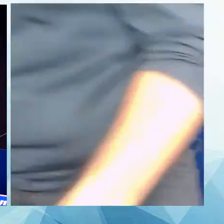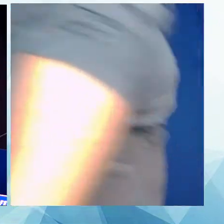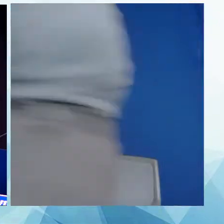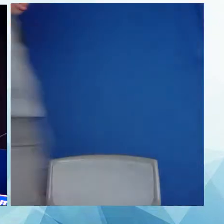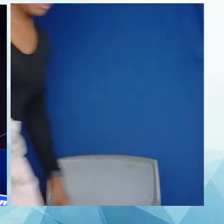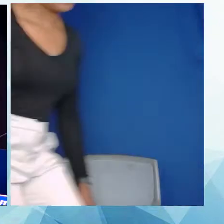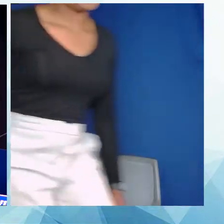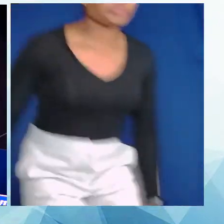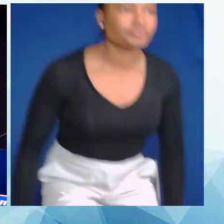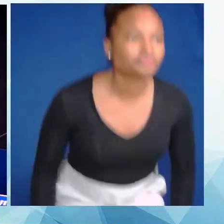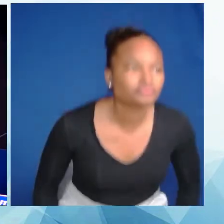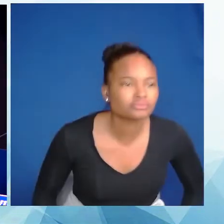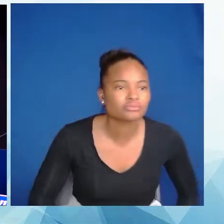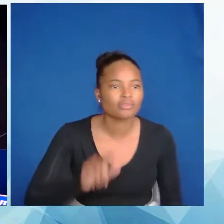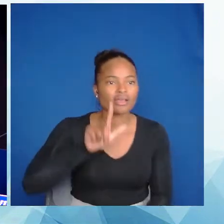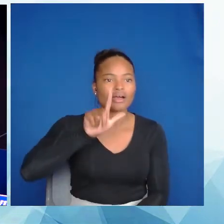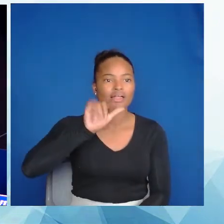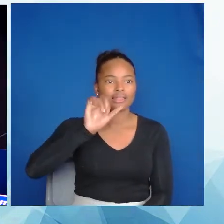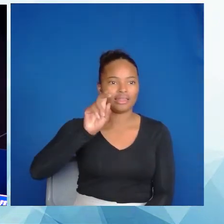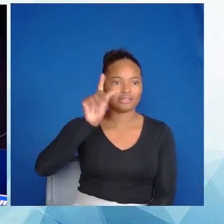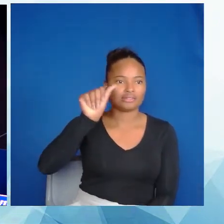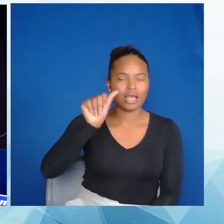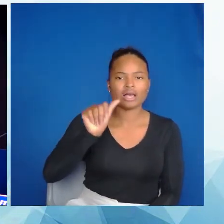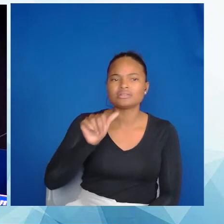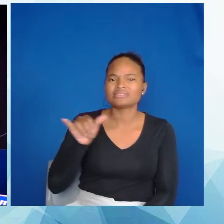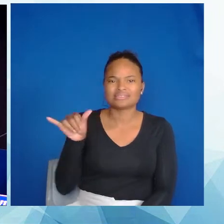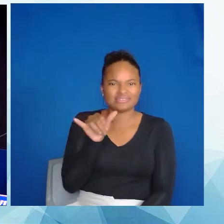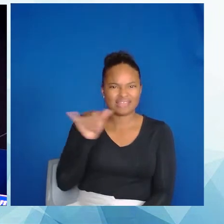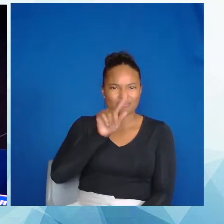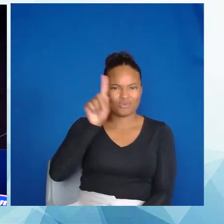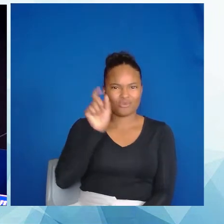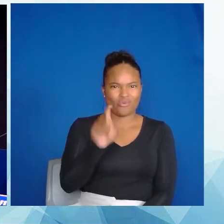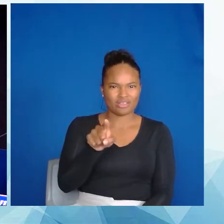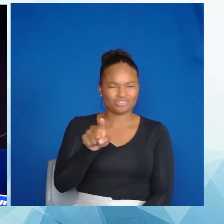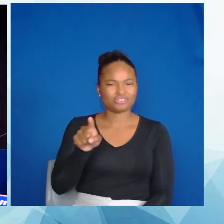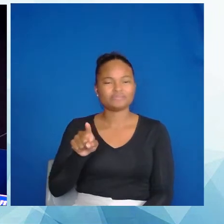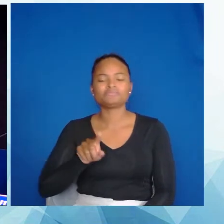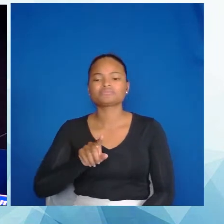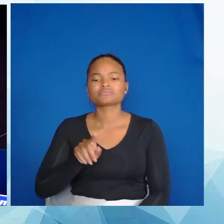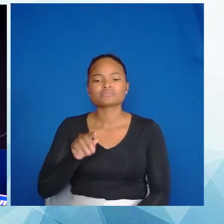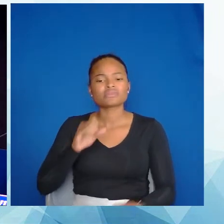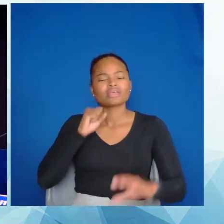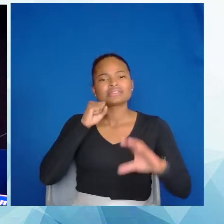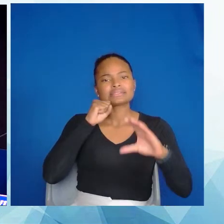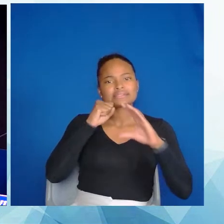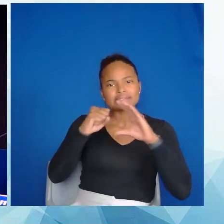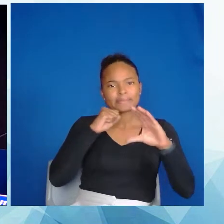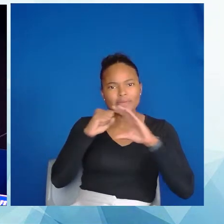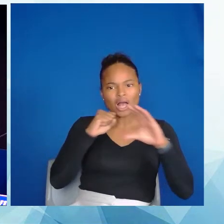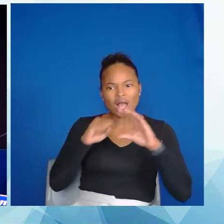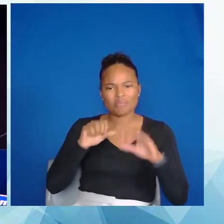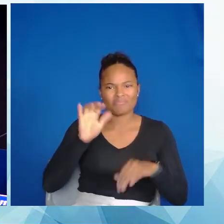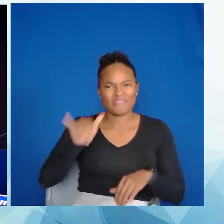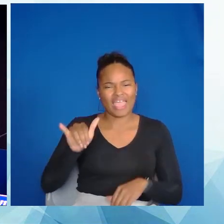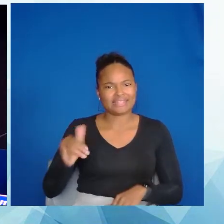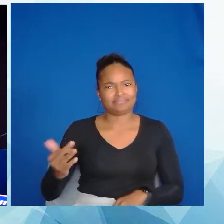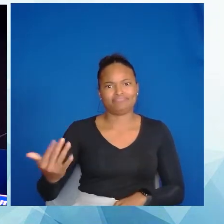to what Katie said, because simultaneous communication is a thing of the